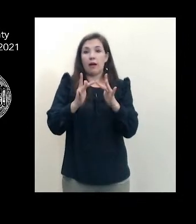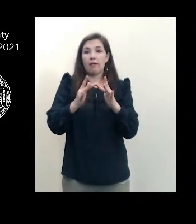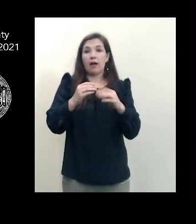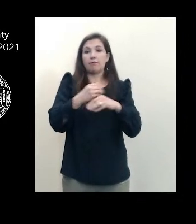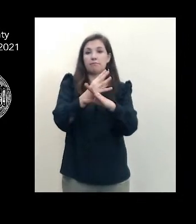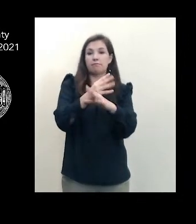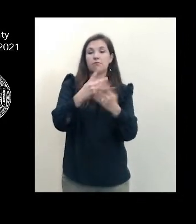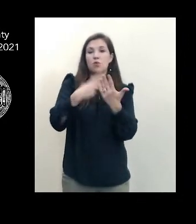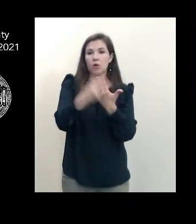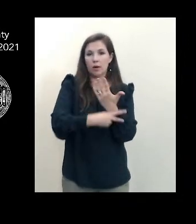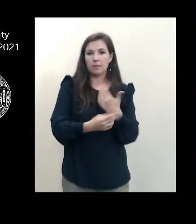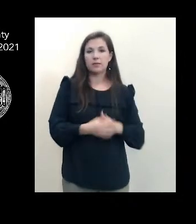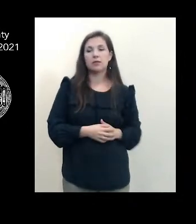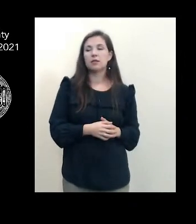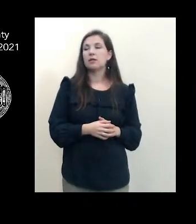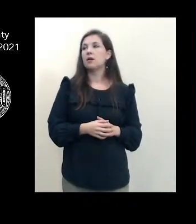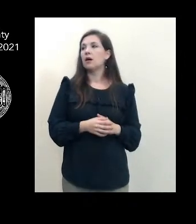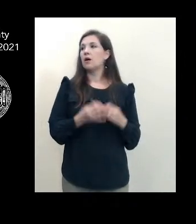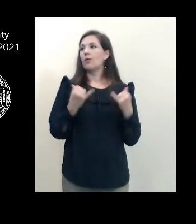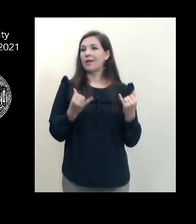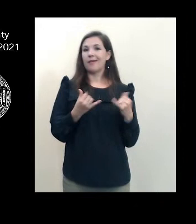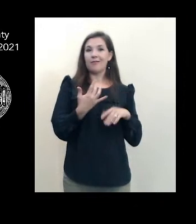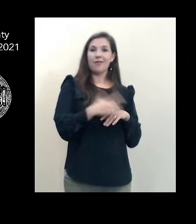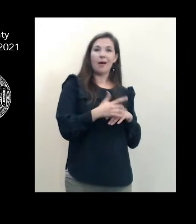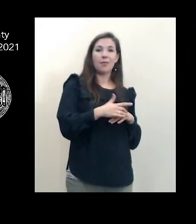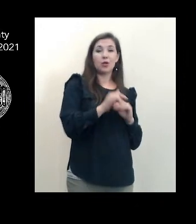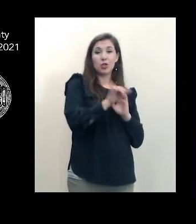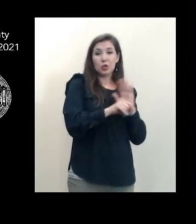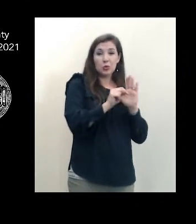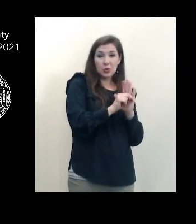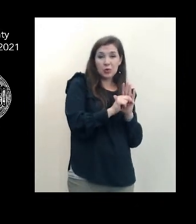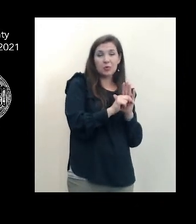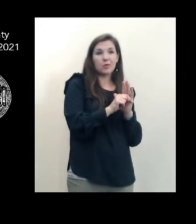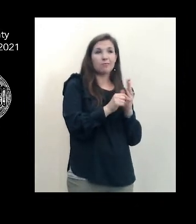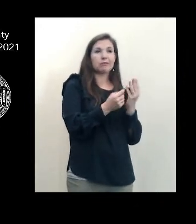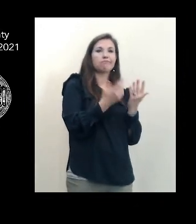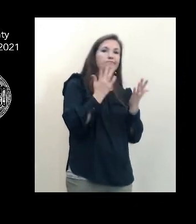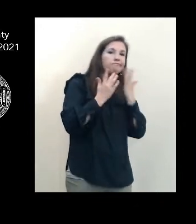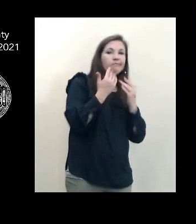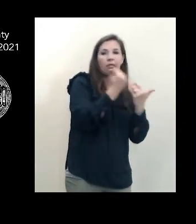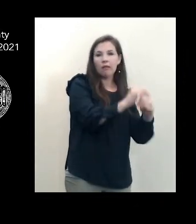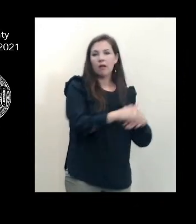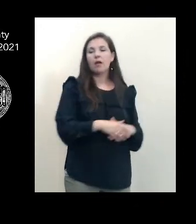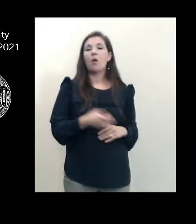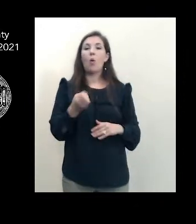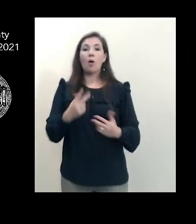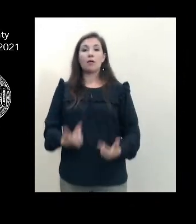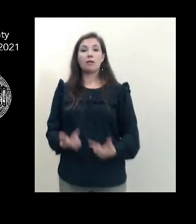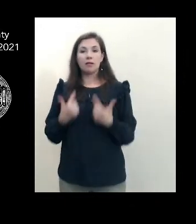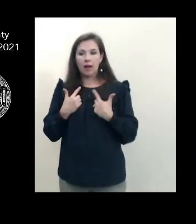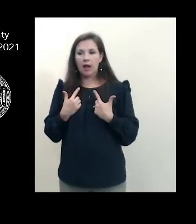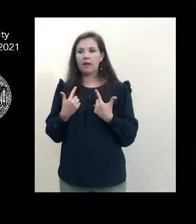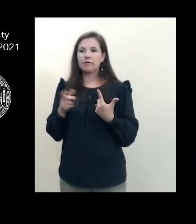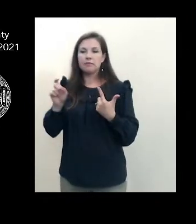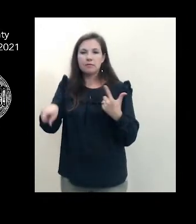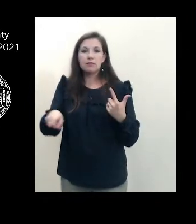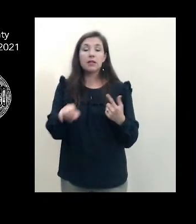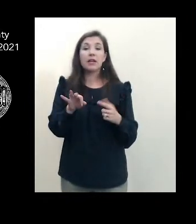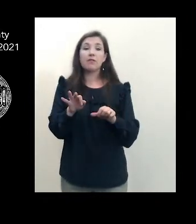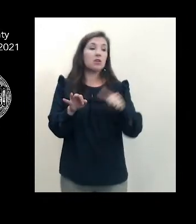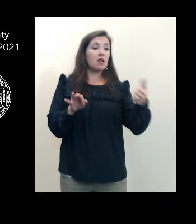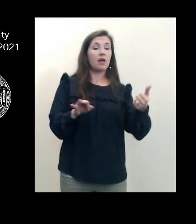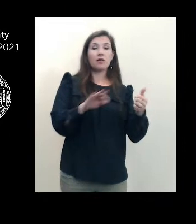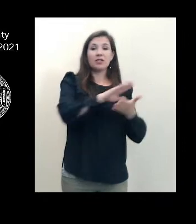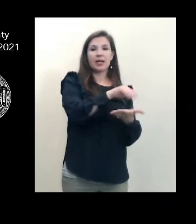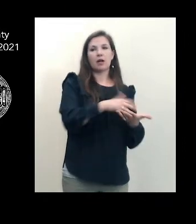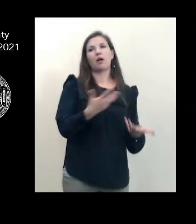that right now may only be available on a YouTube station or if you're in person at a senior center. If you're at another senior center,